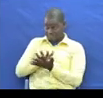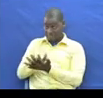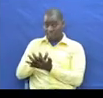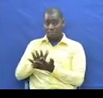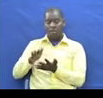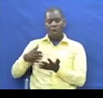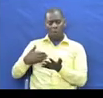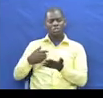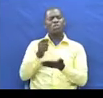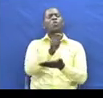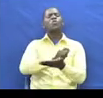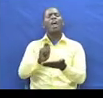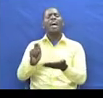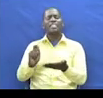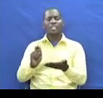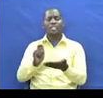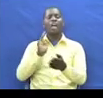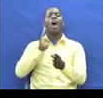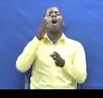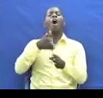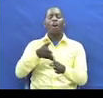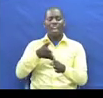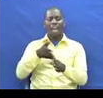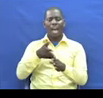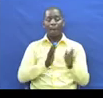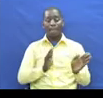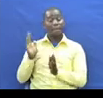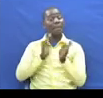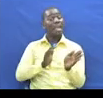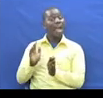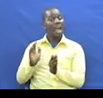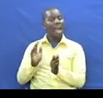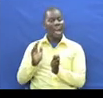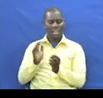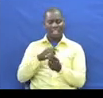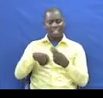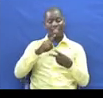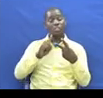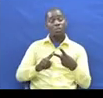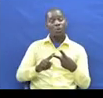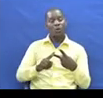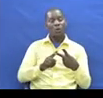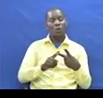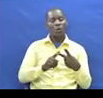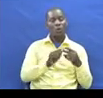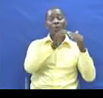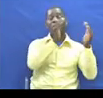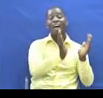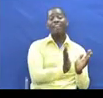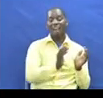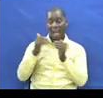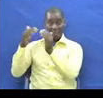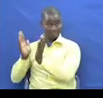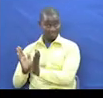us write the set of ordered pair by using these two diagrams. If you have already written there,